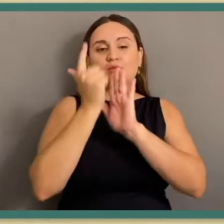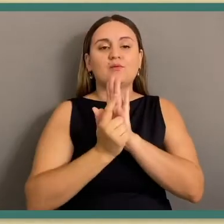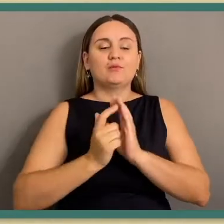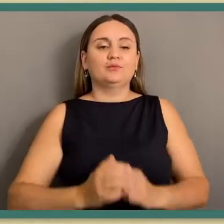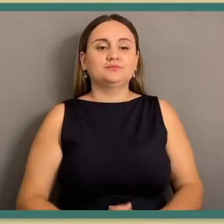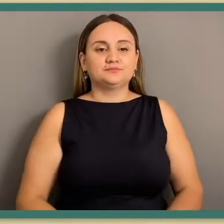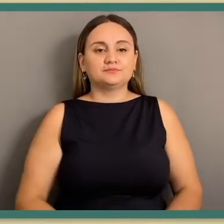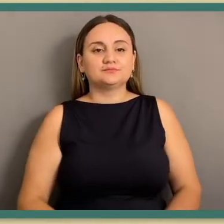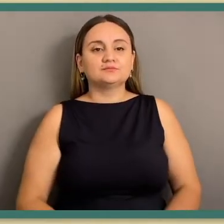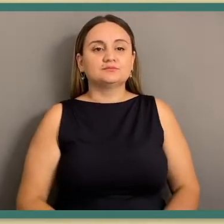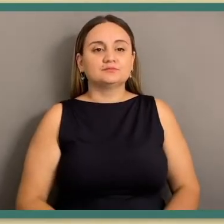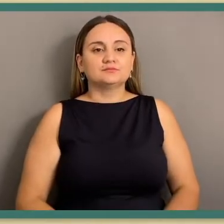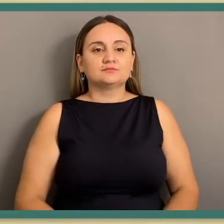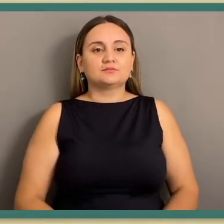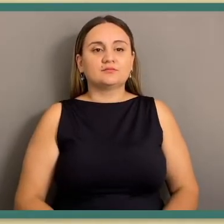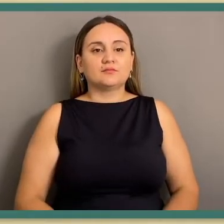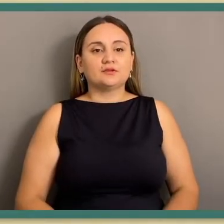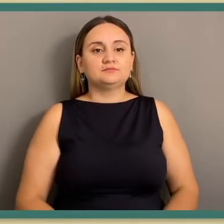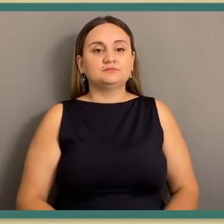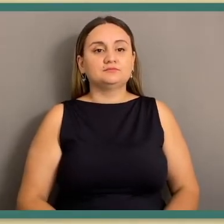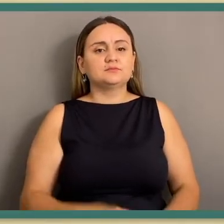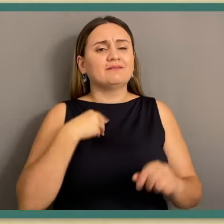The Arizona Center for Disability Law.